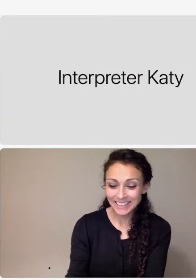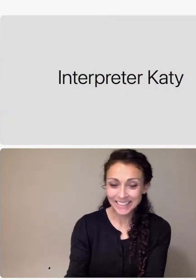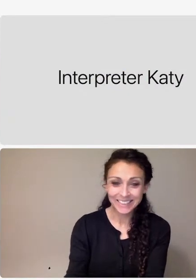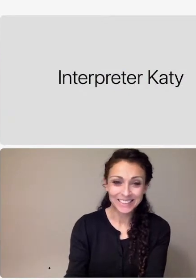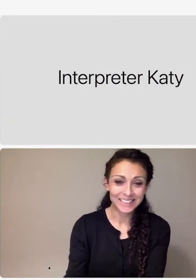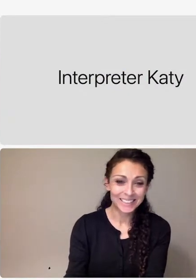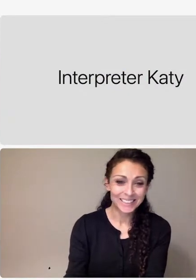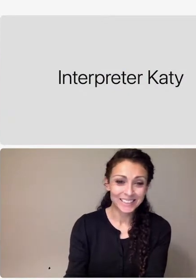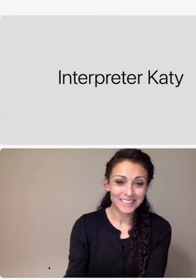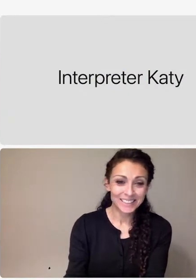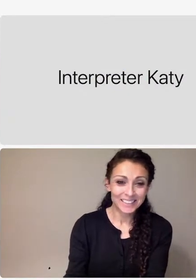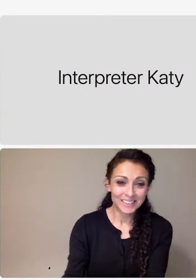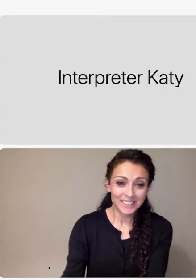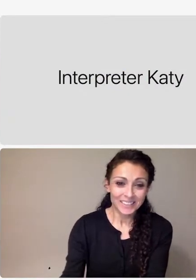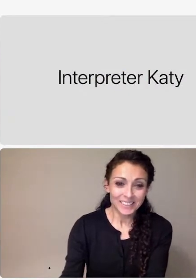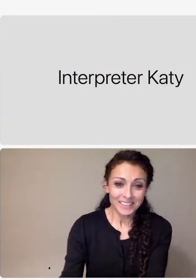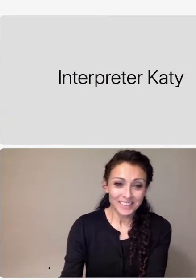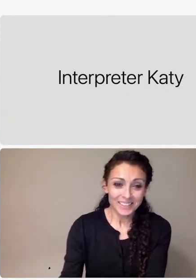so